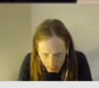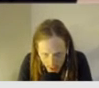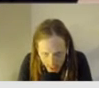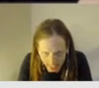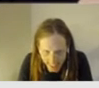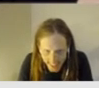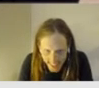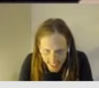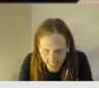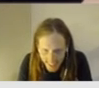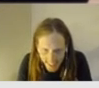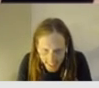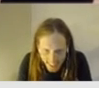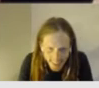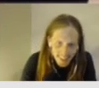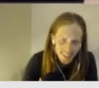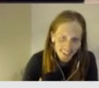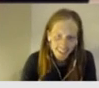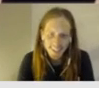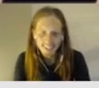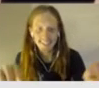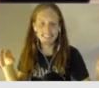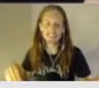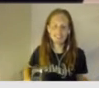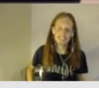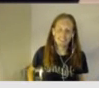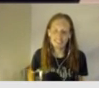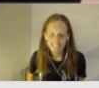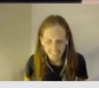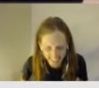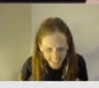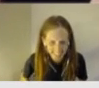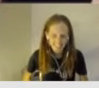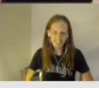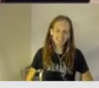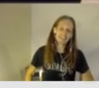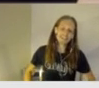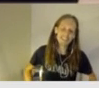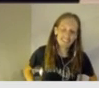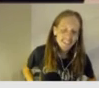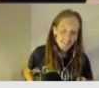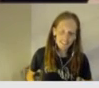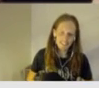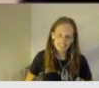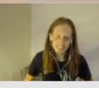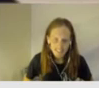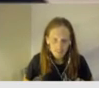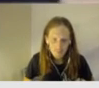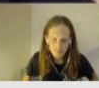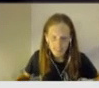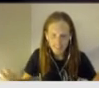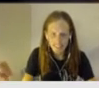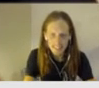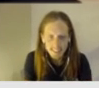you... I wish I was that cool, but I'm really not. I wake up at, like, 3... So